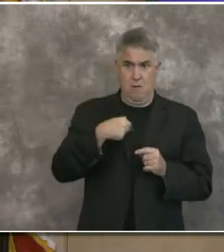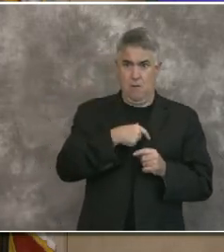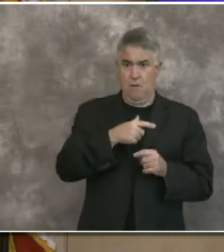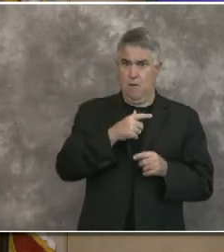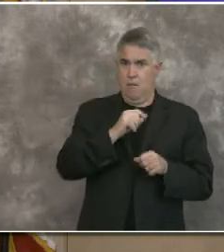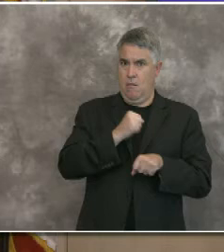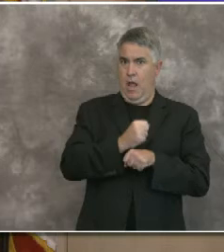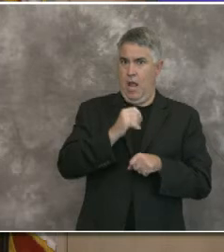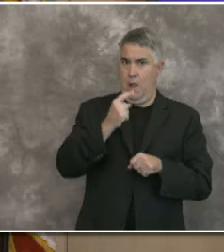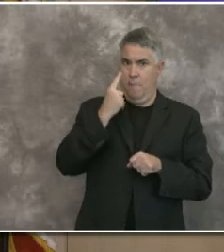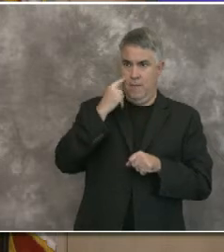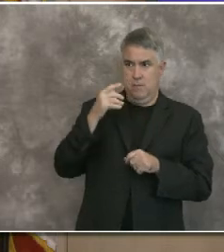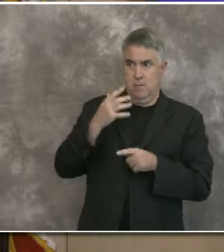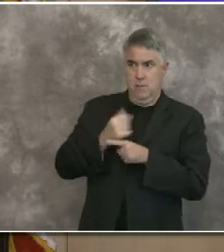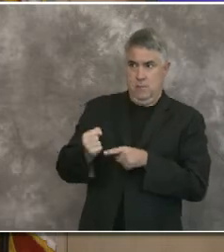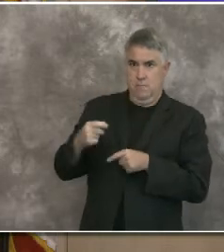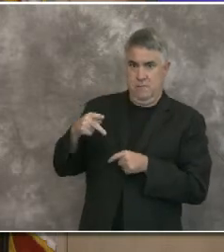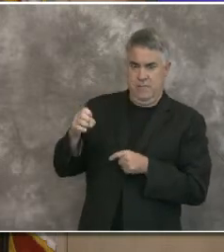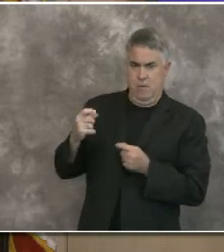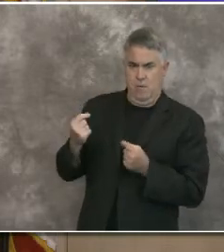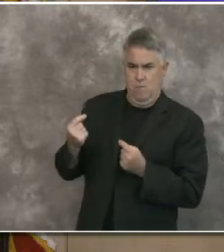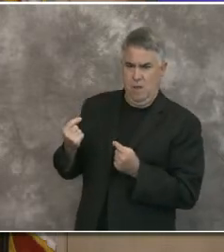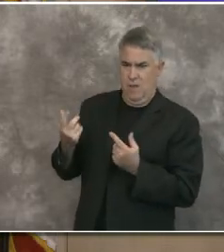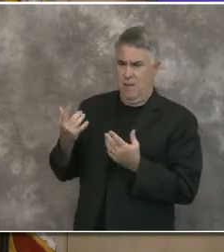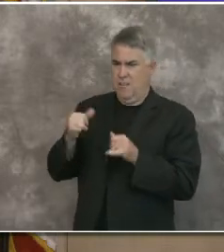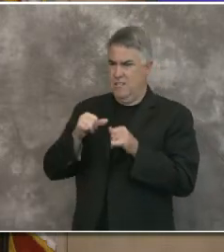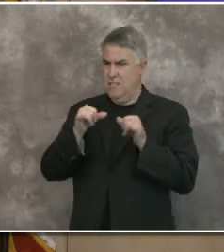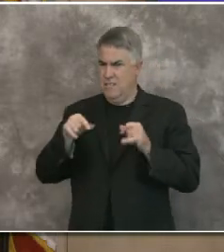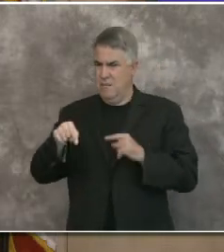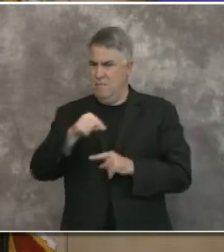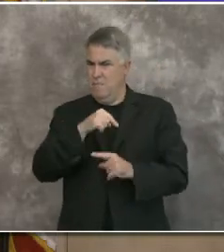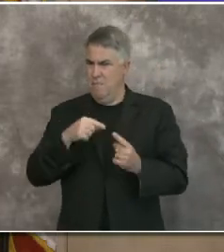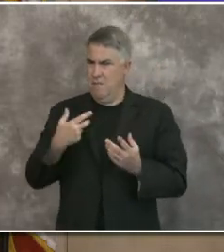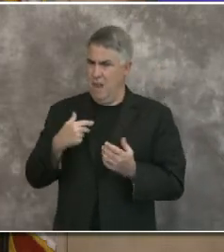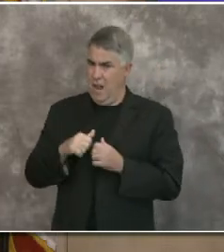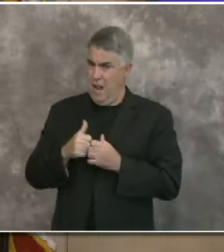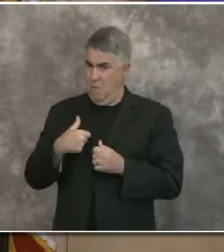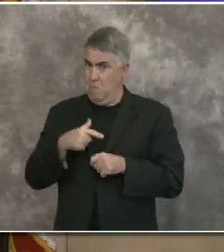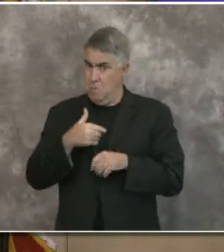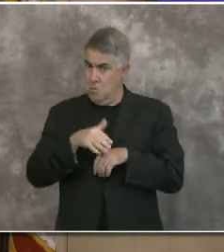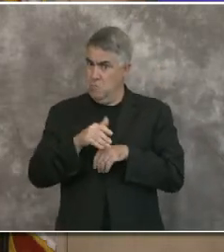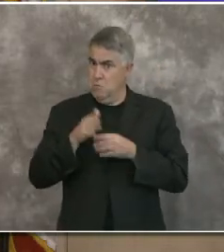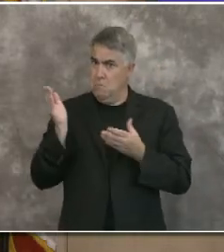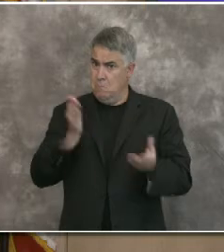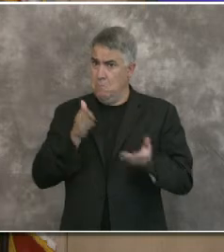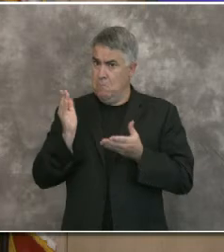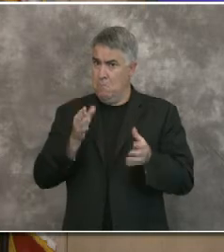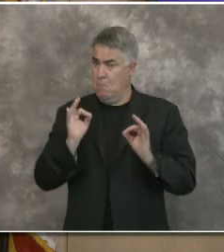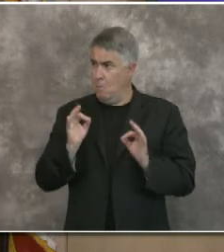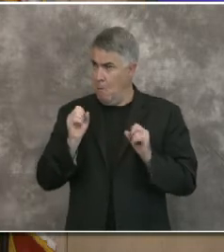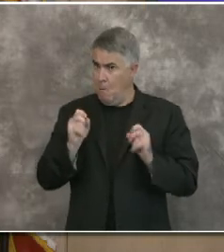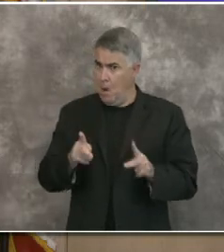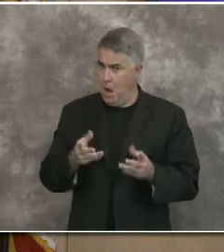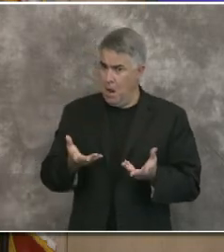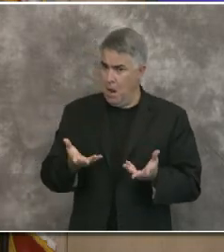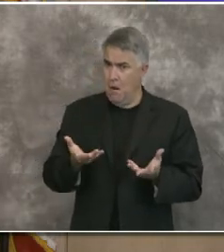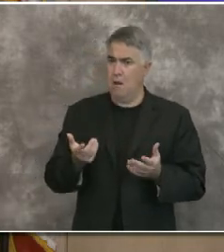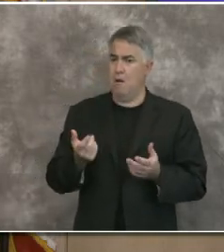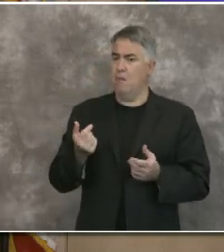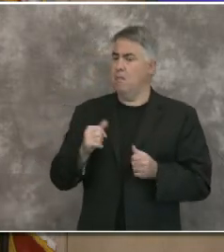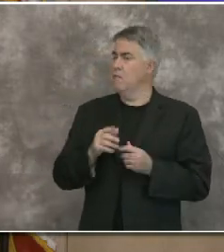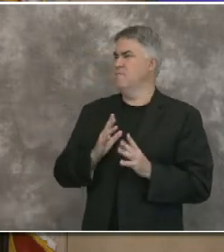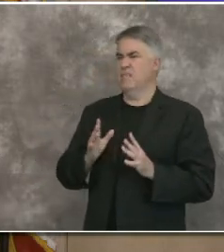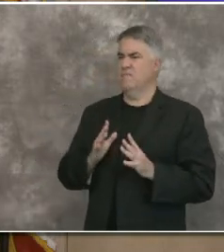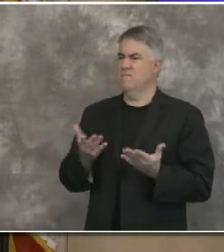there? yeah, those systems are back online, and the shipments are have picked back up. So we think we're in a good place there.